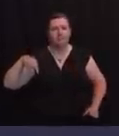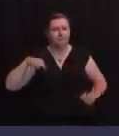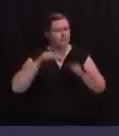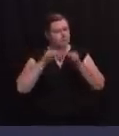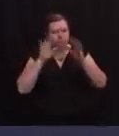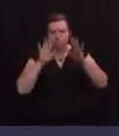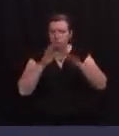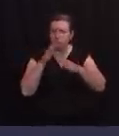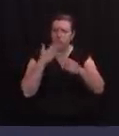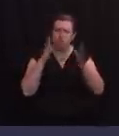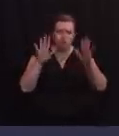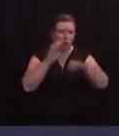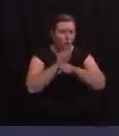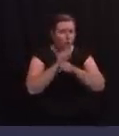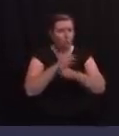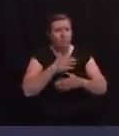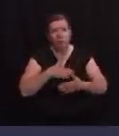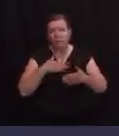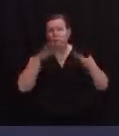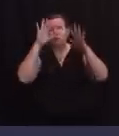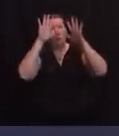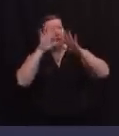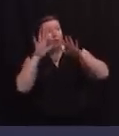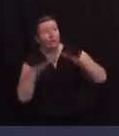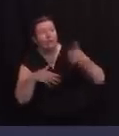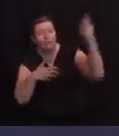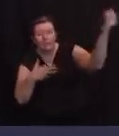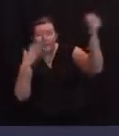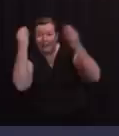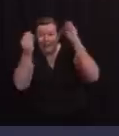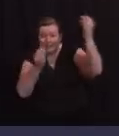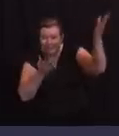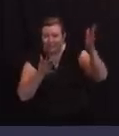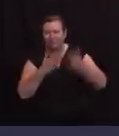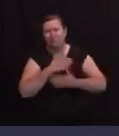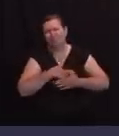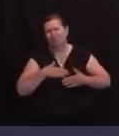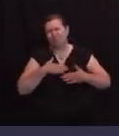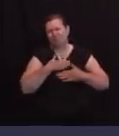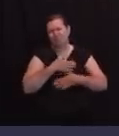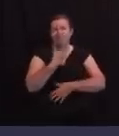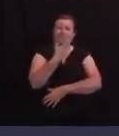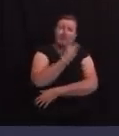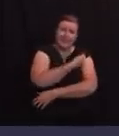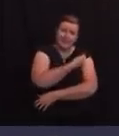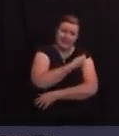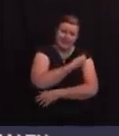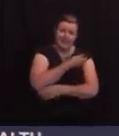Enjoy this extraordinary weather, and please, please, please get vaccinated. God bless.